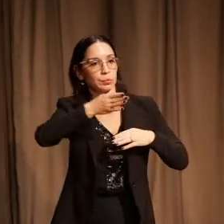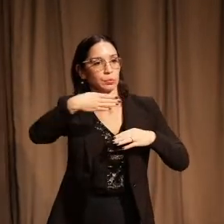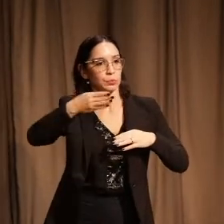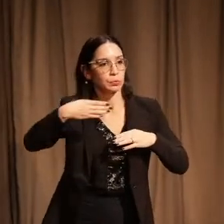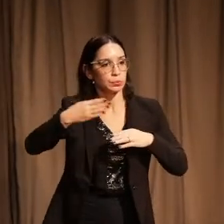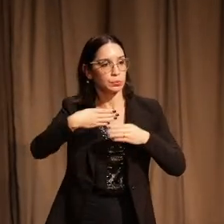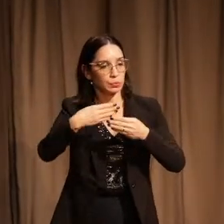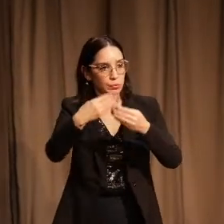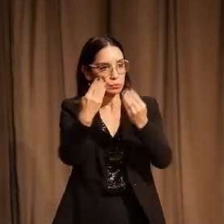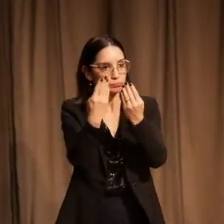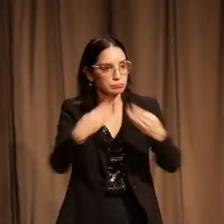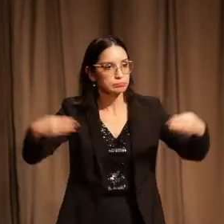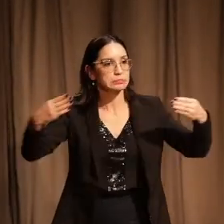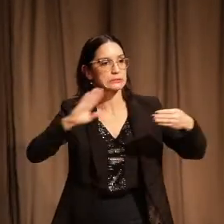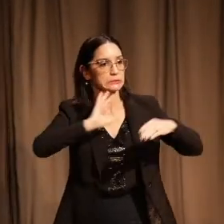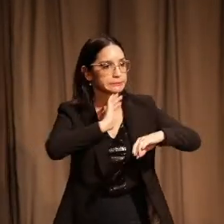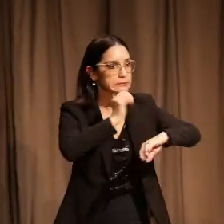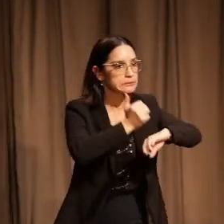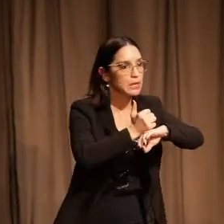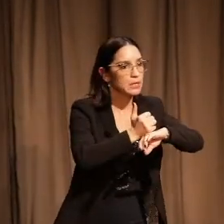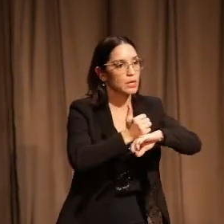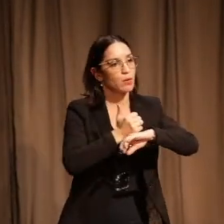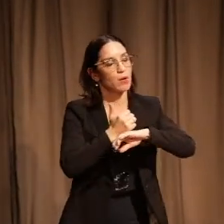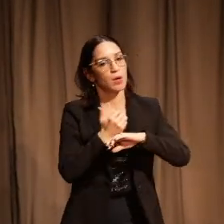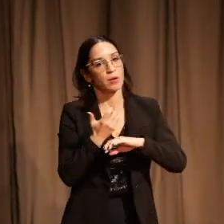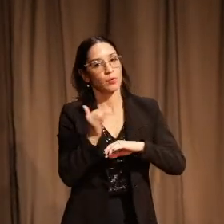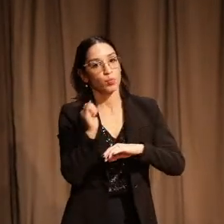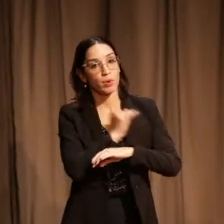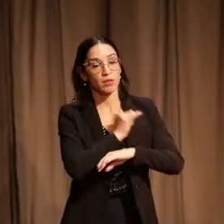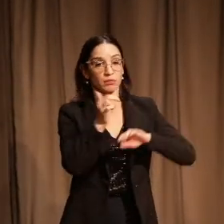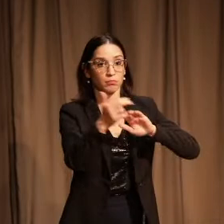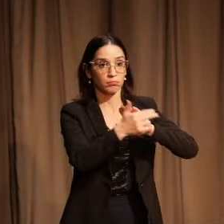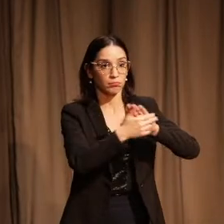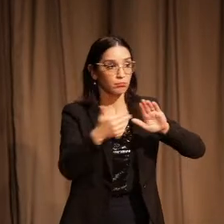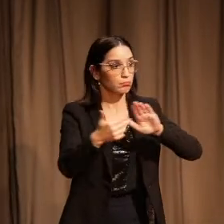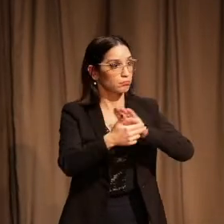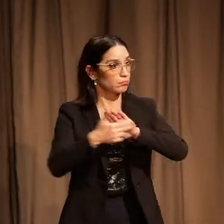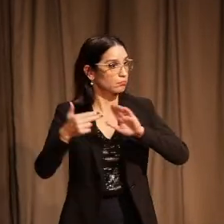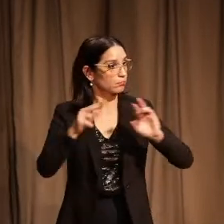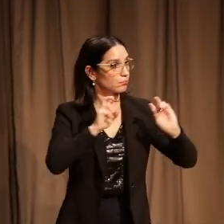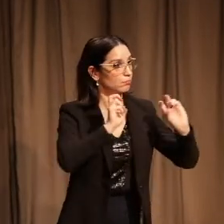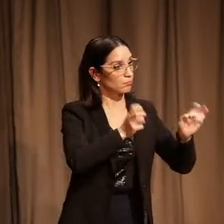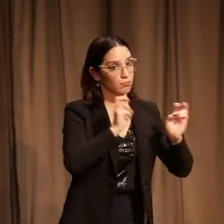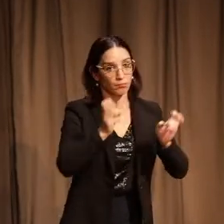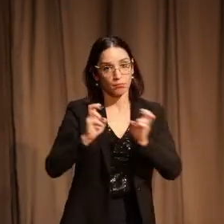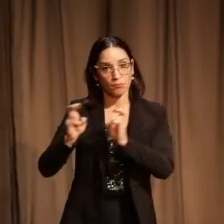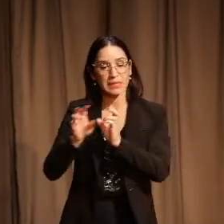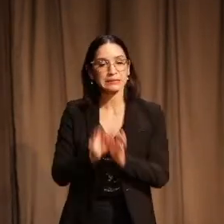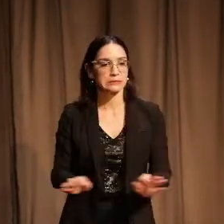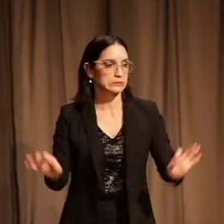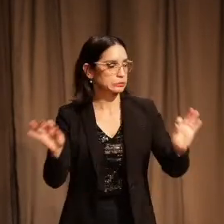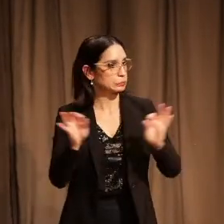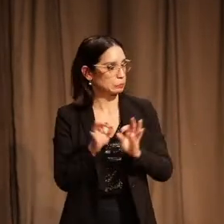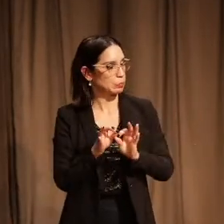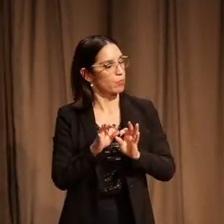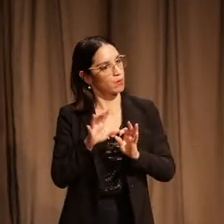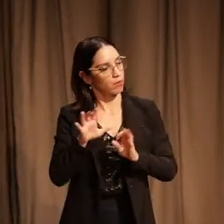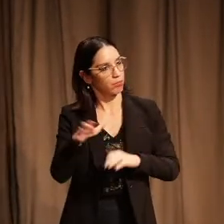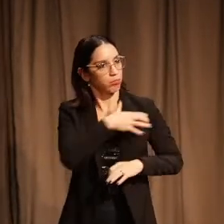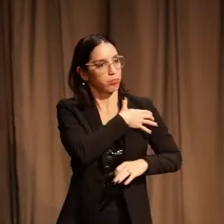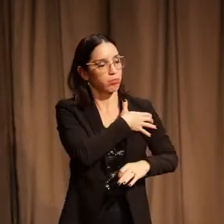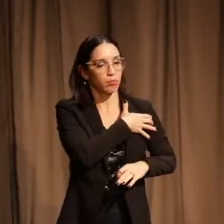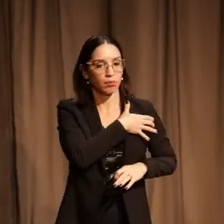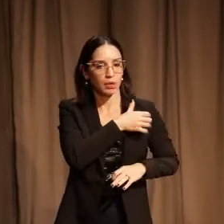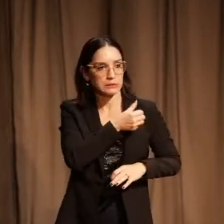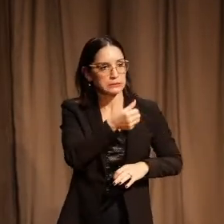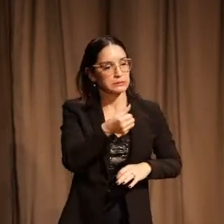the space with these sayings, these really strong and important sayings that are almost